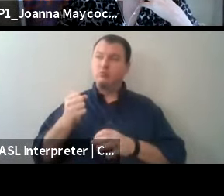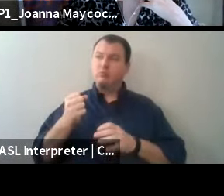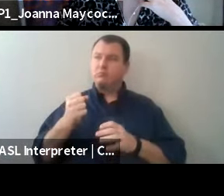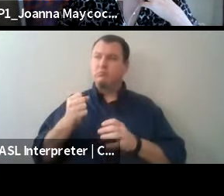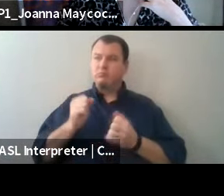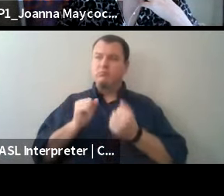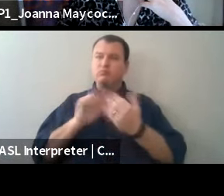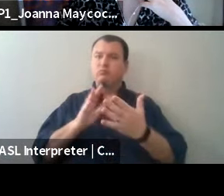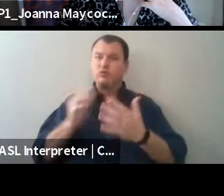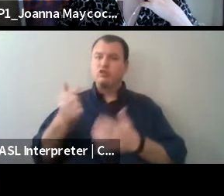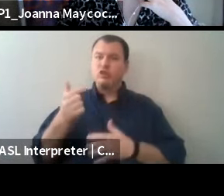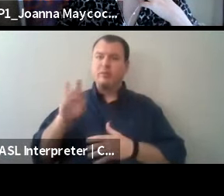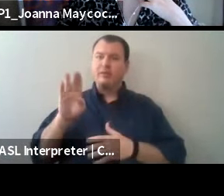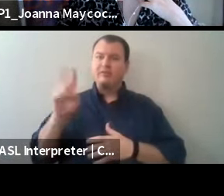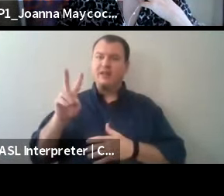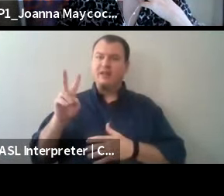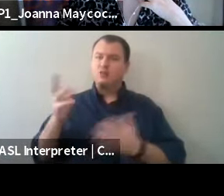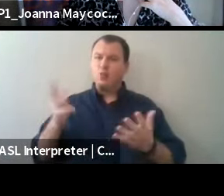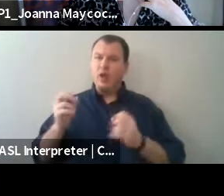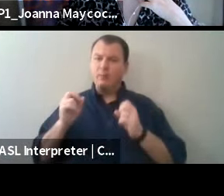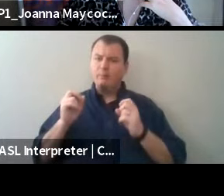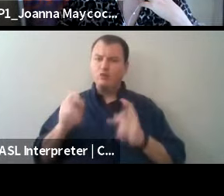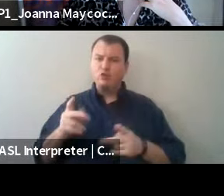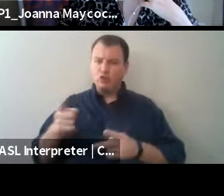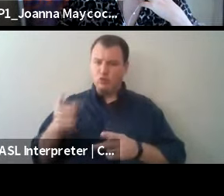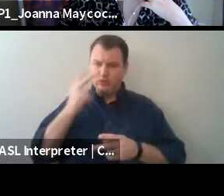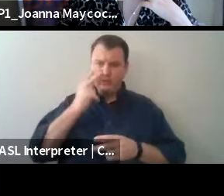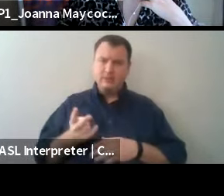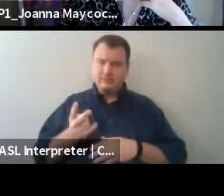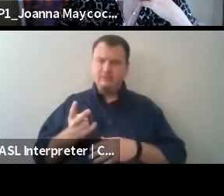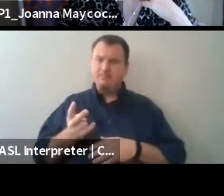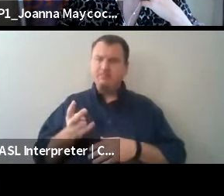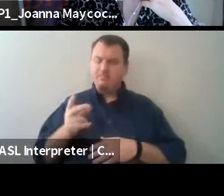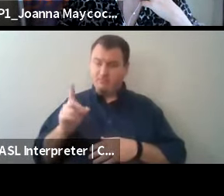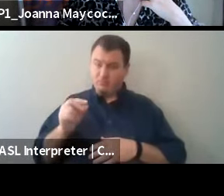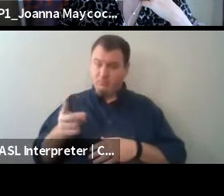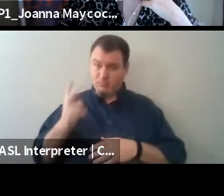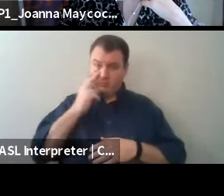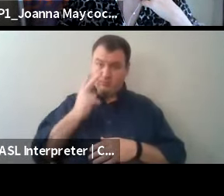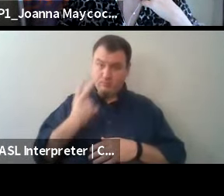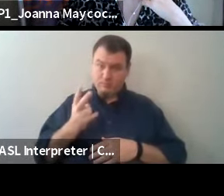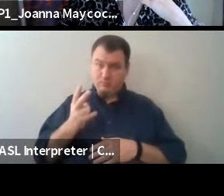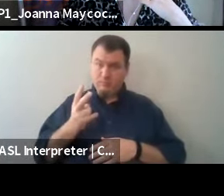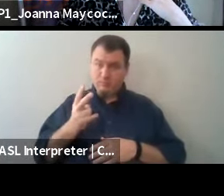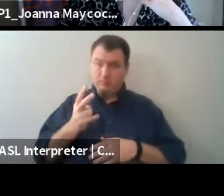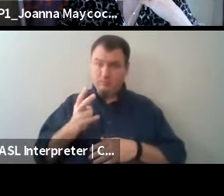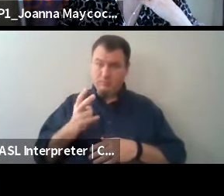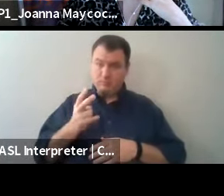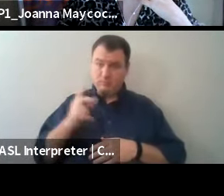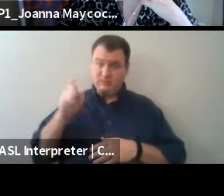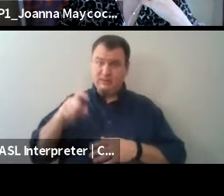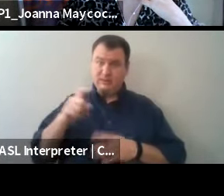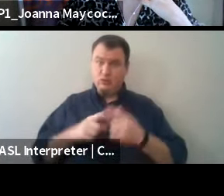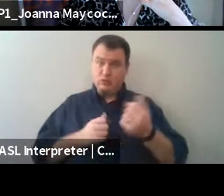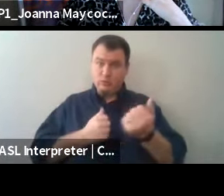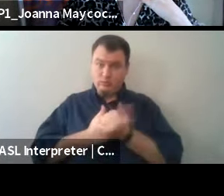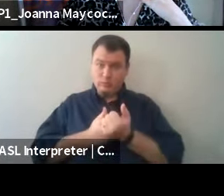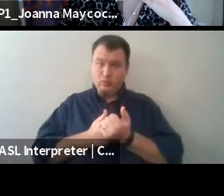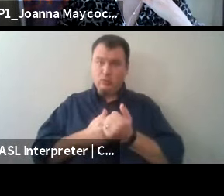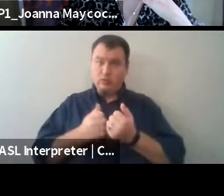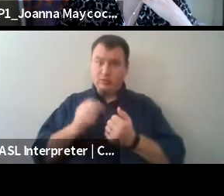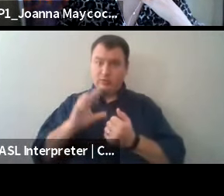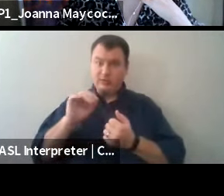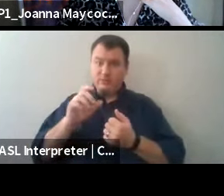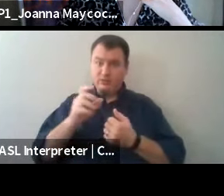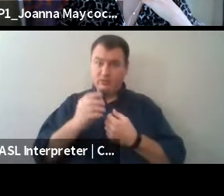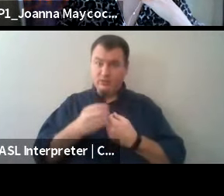gender-based violence, what opportunities do you see? Do you see to support civil society organizations, as